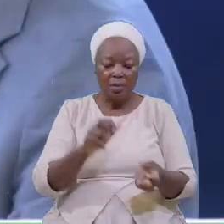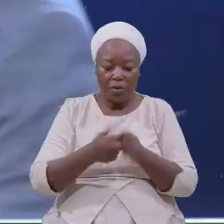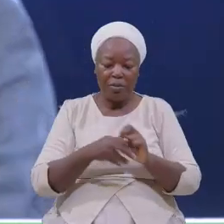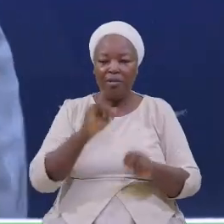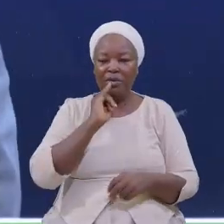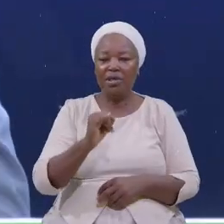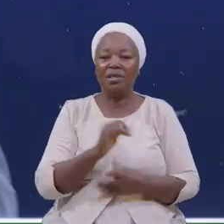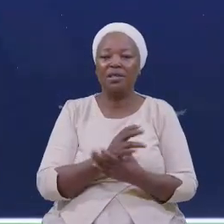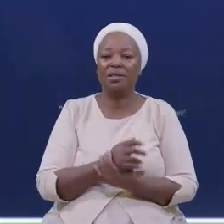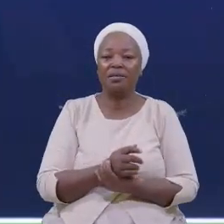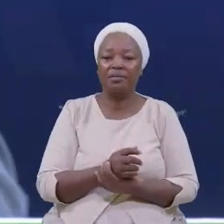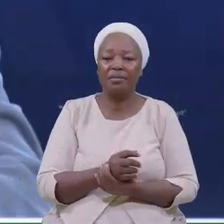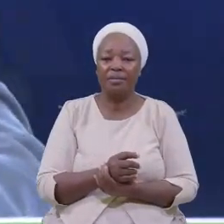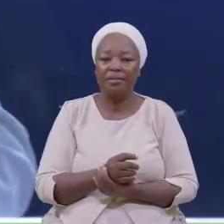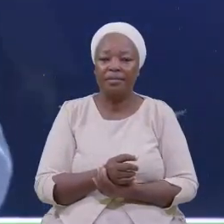is.